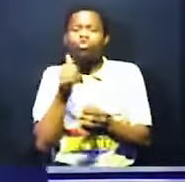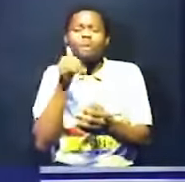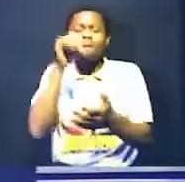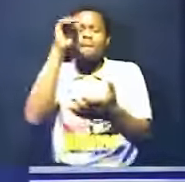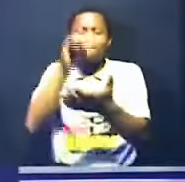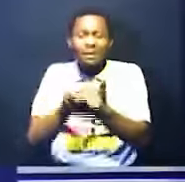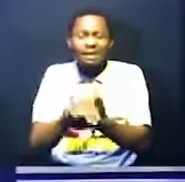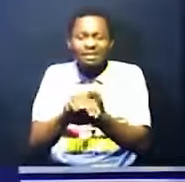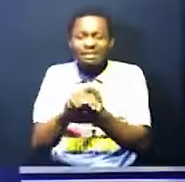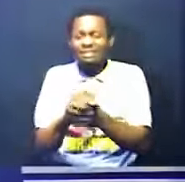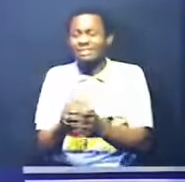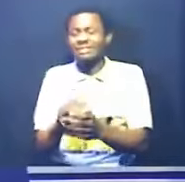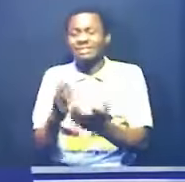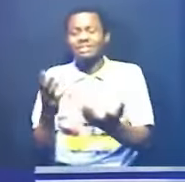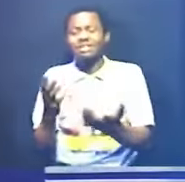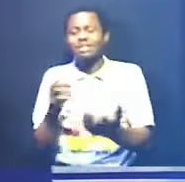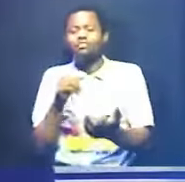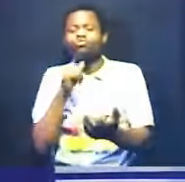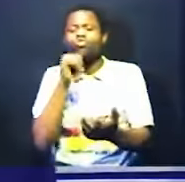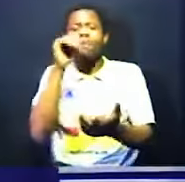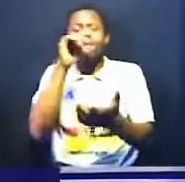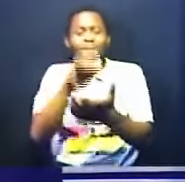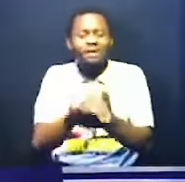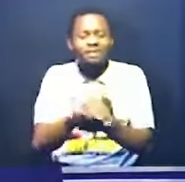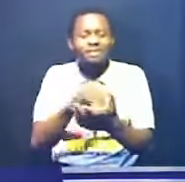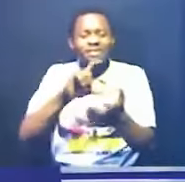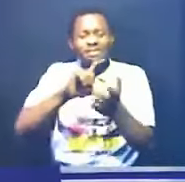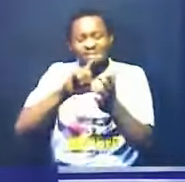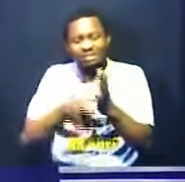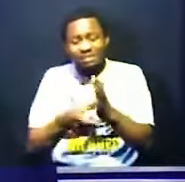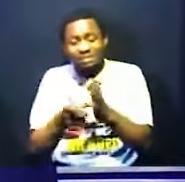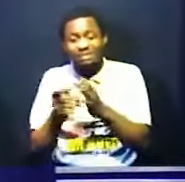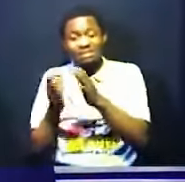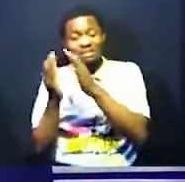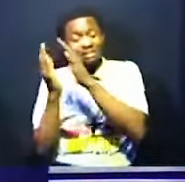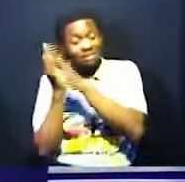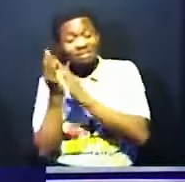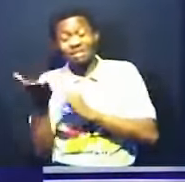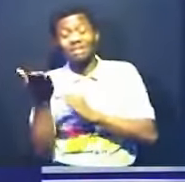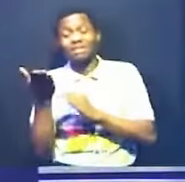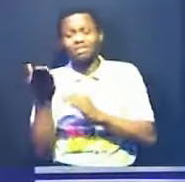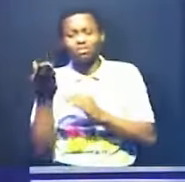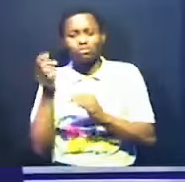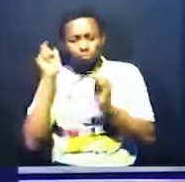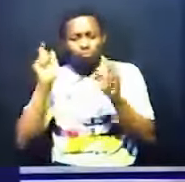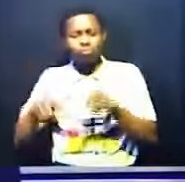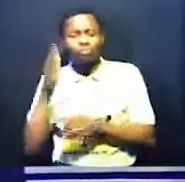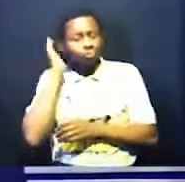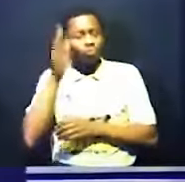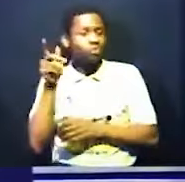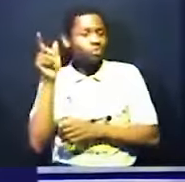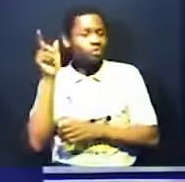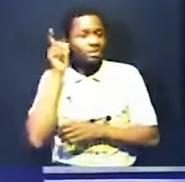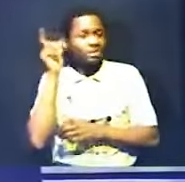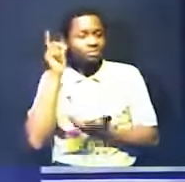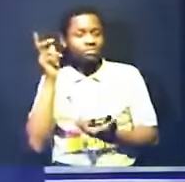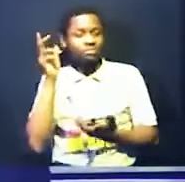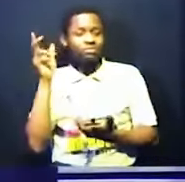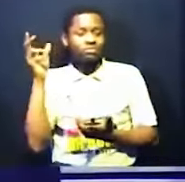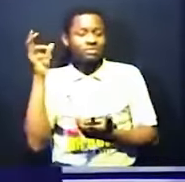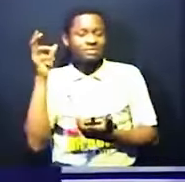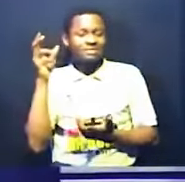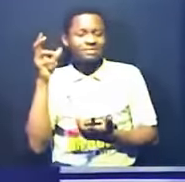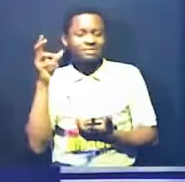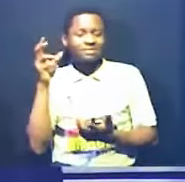that does not belong to you and your spouse, you hear it. Get up, get out. I say, oh, damn,